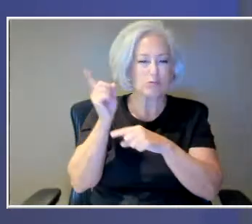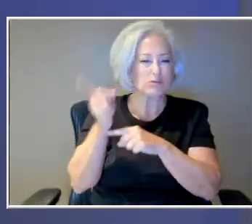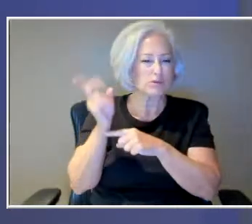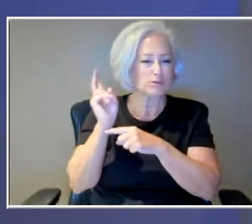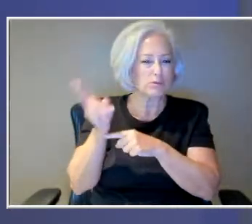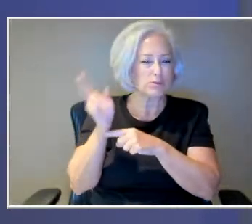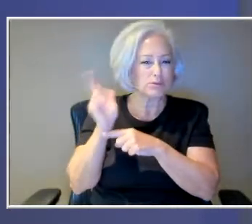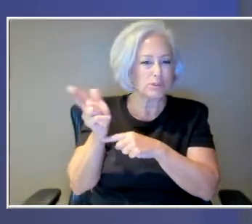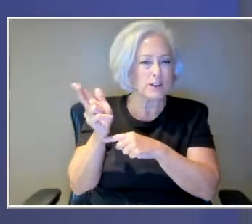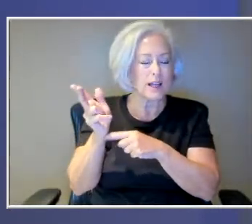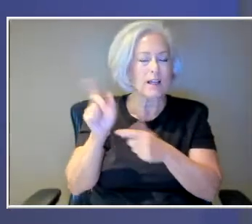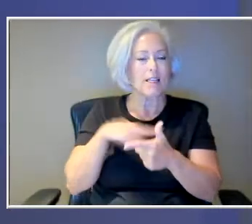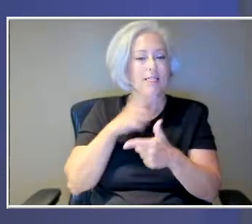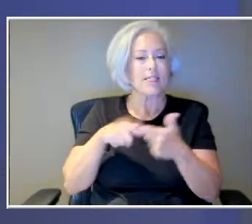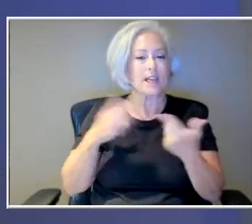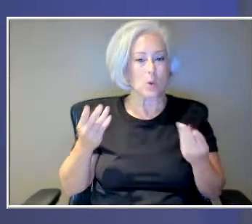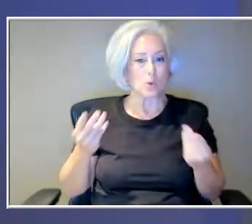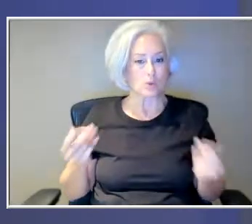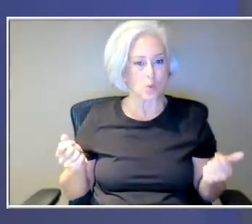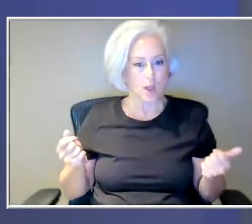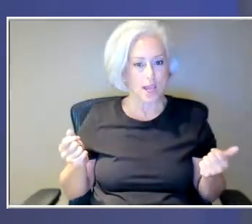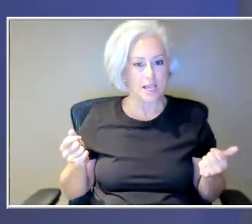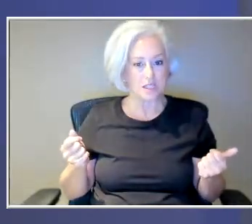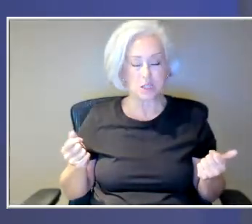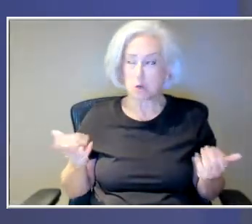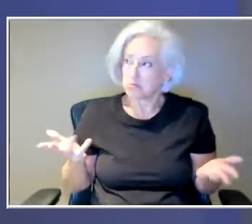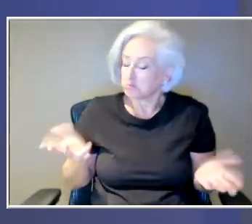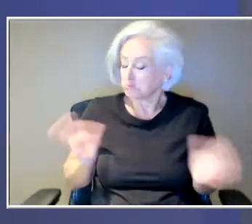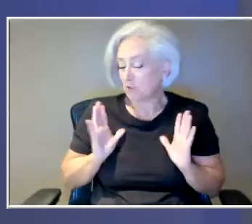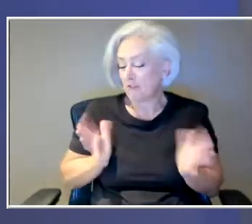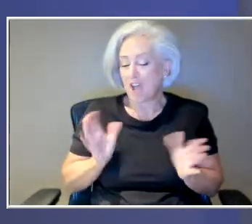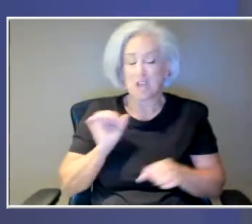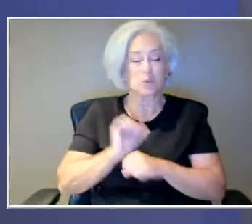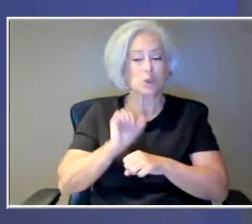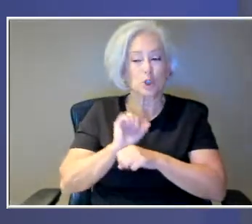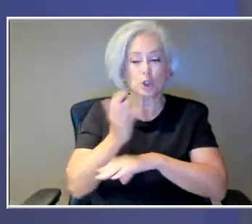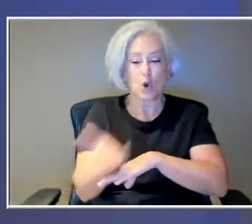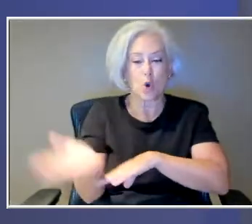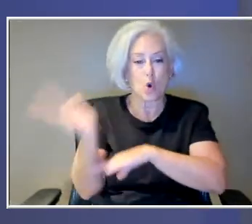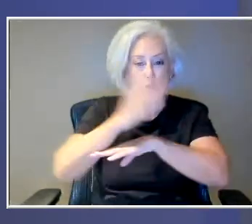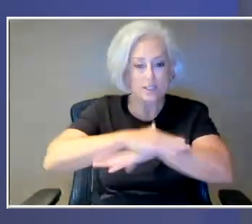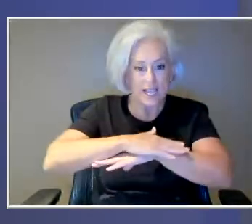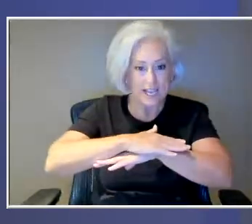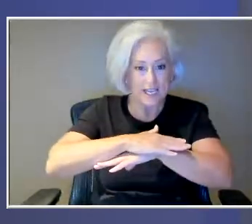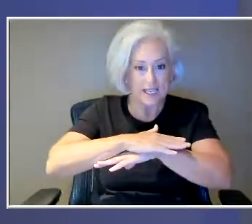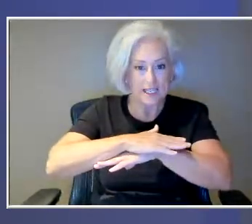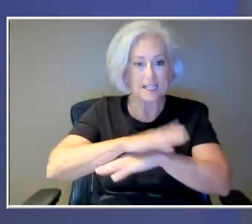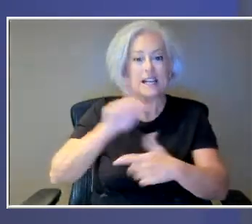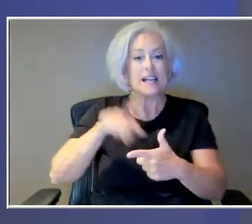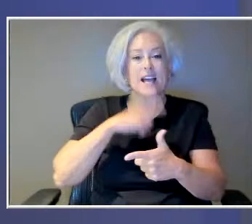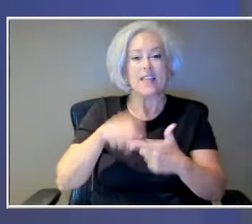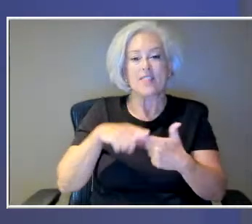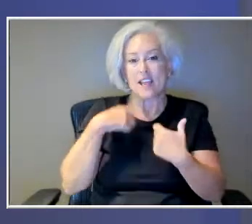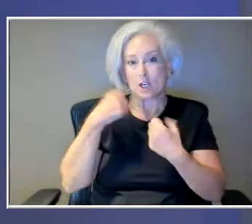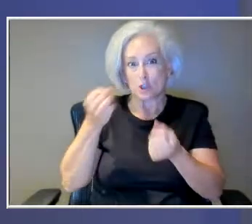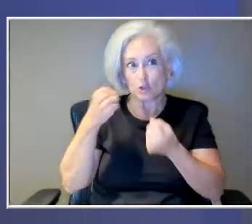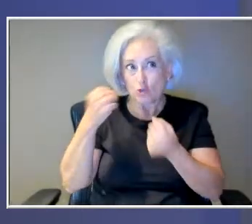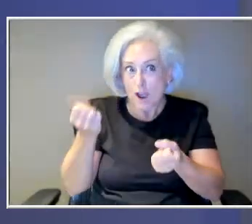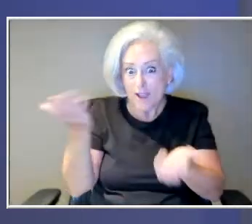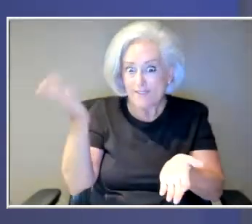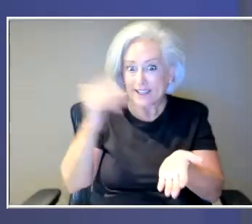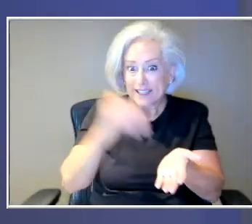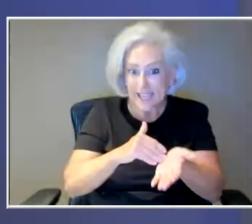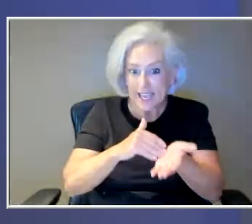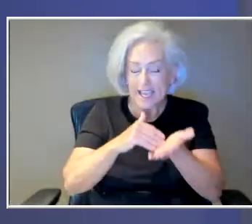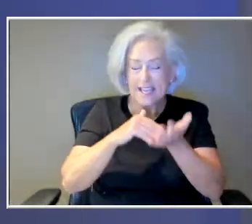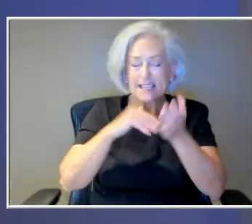and goes away. And so I continue to work for the day, and it happens when I drive. When I'm driving again, I get home